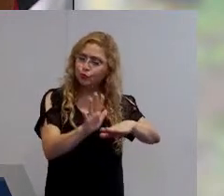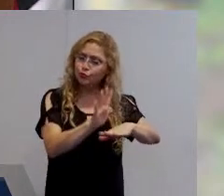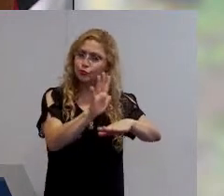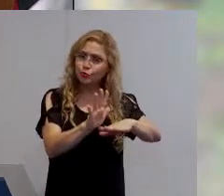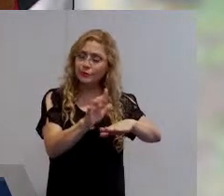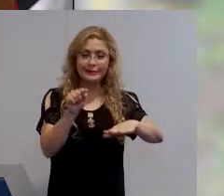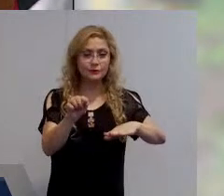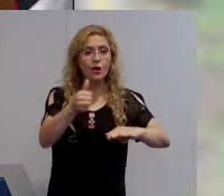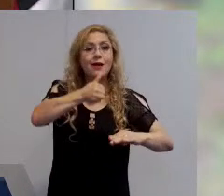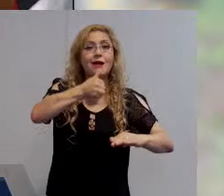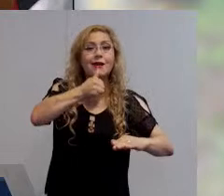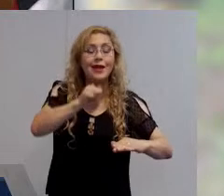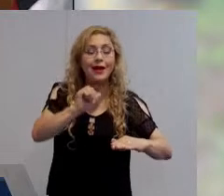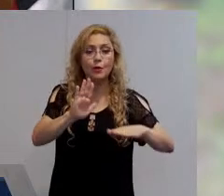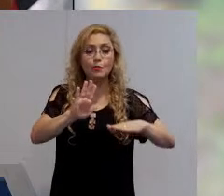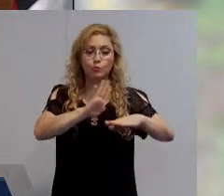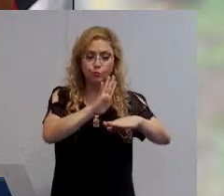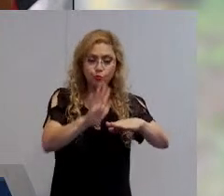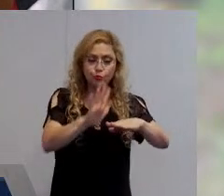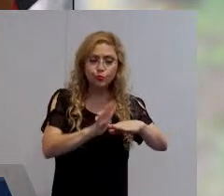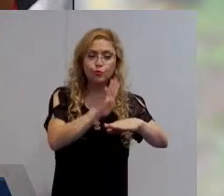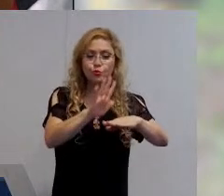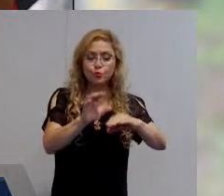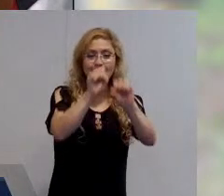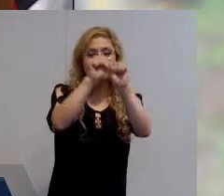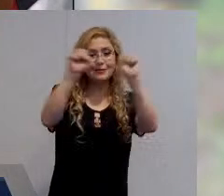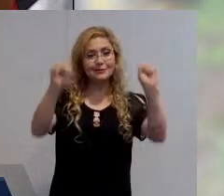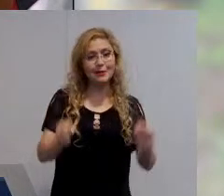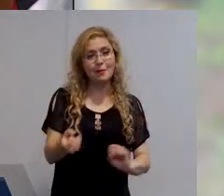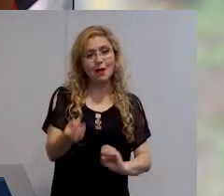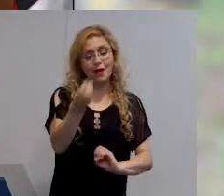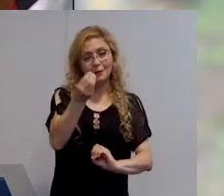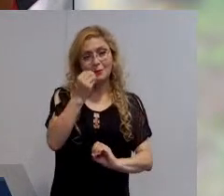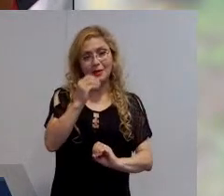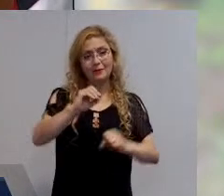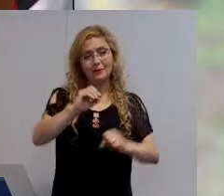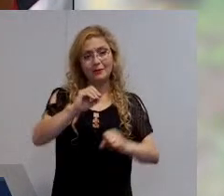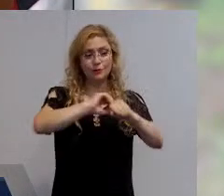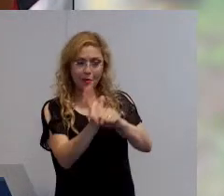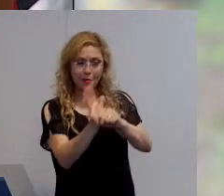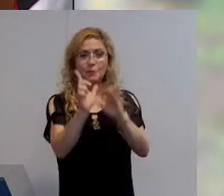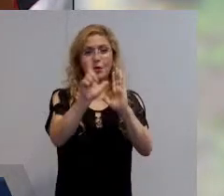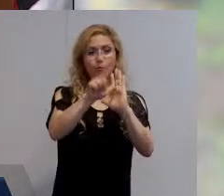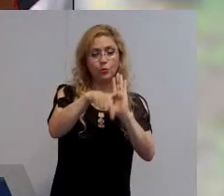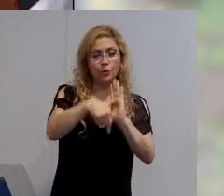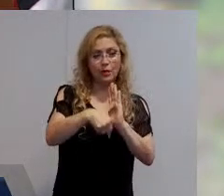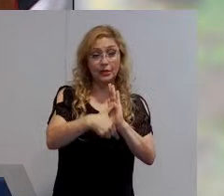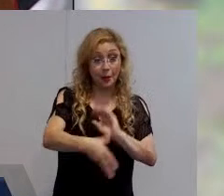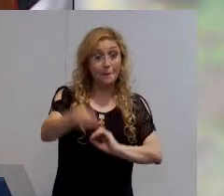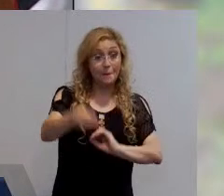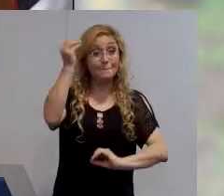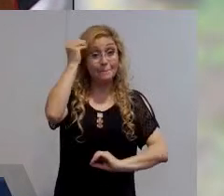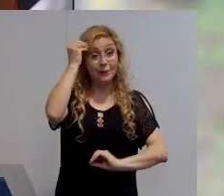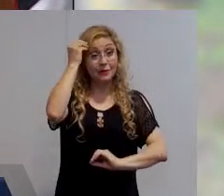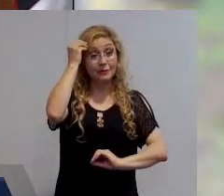keeping these figures as low as possible, and especially during